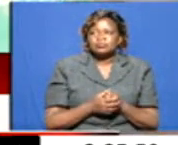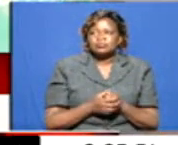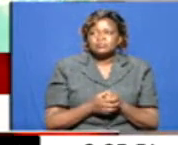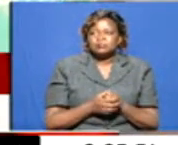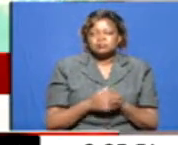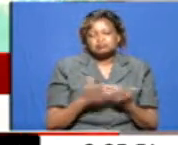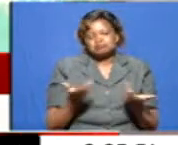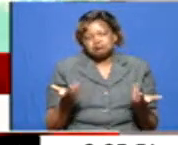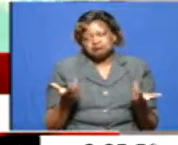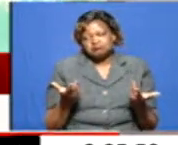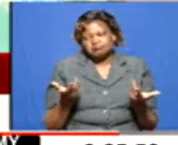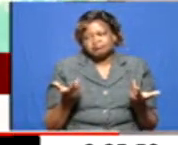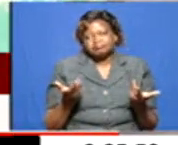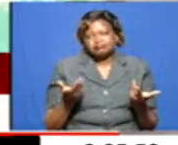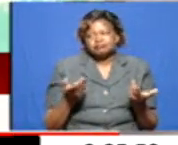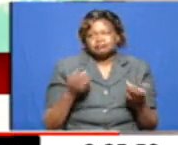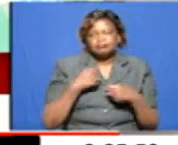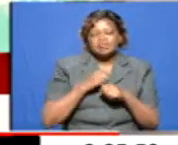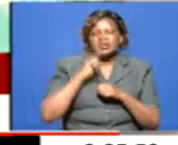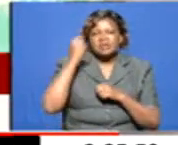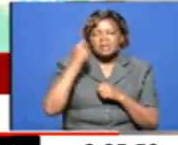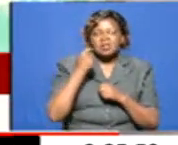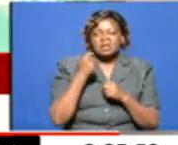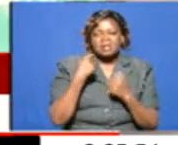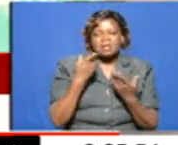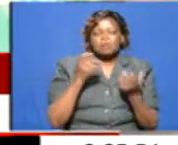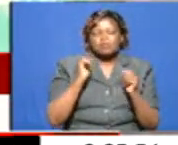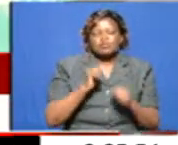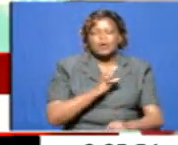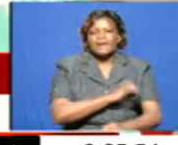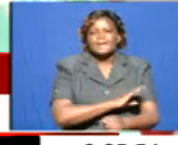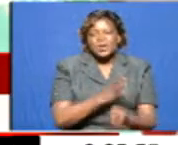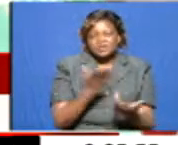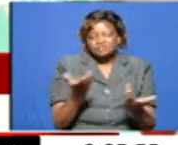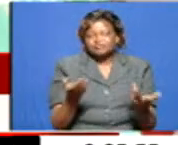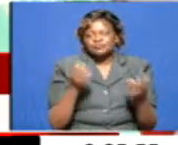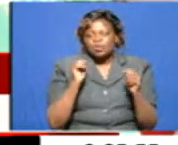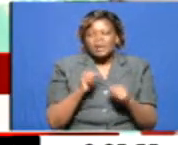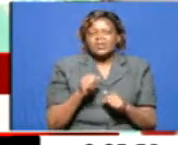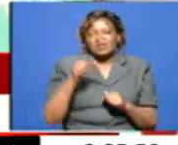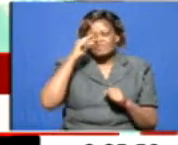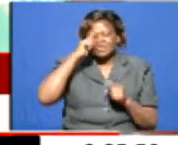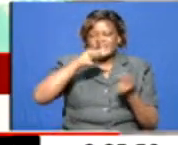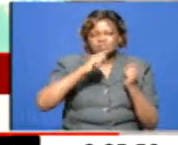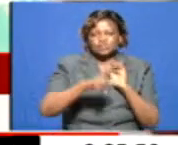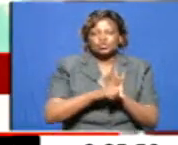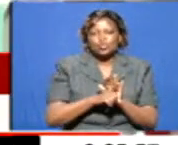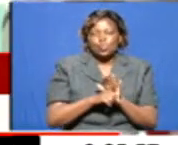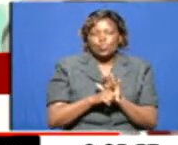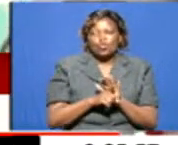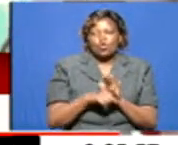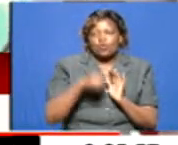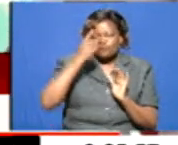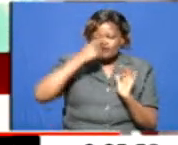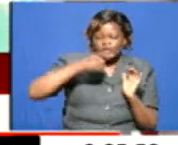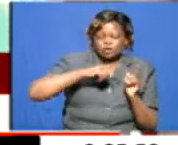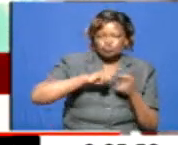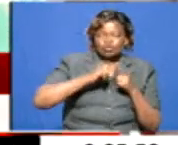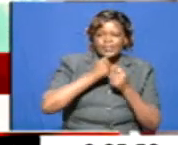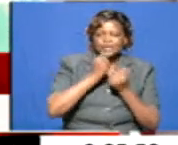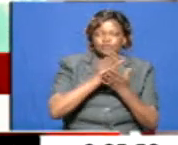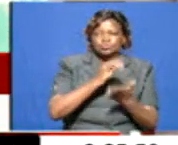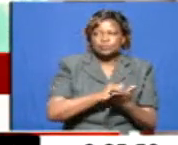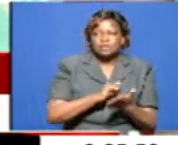of Made in Kenya brand. How can we strengthen it? How can government change laws for us to make sure that